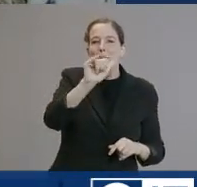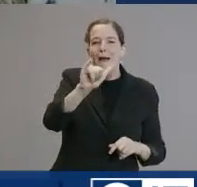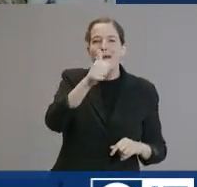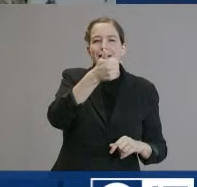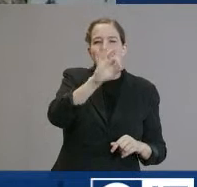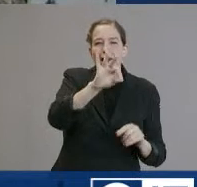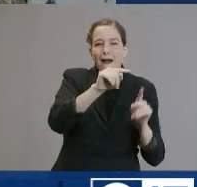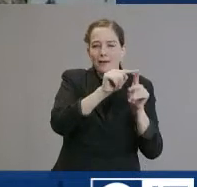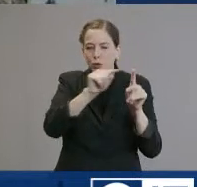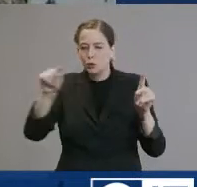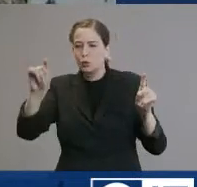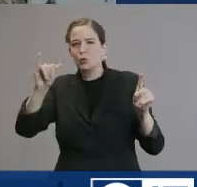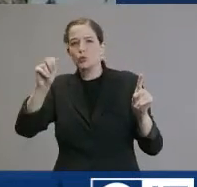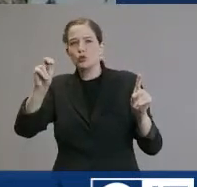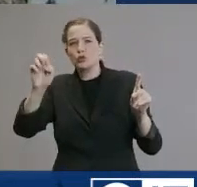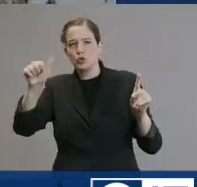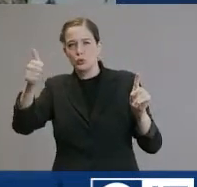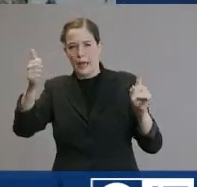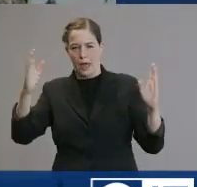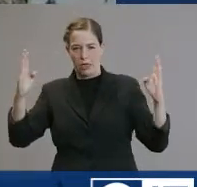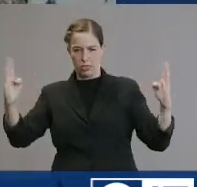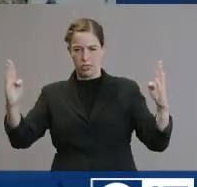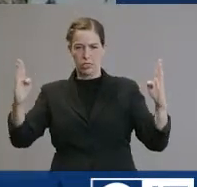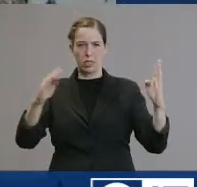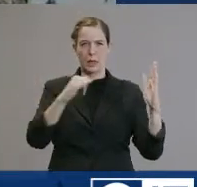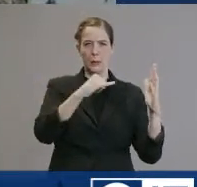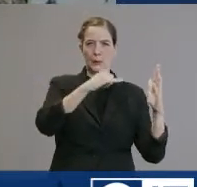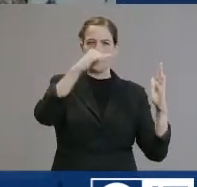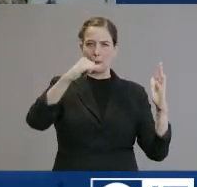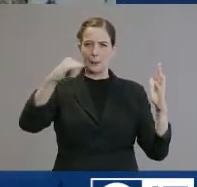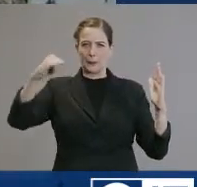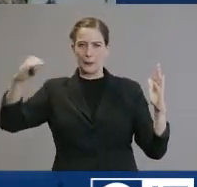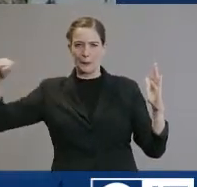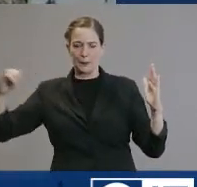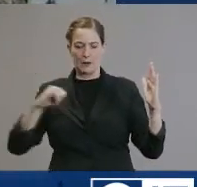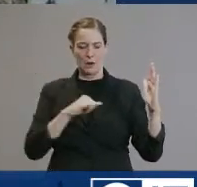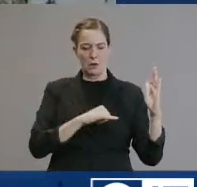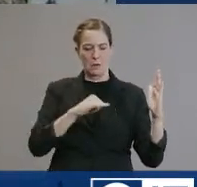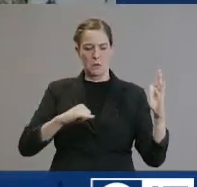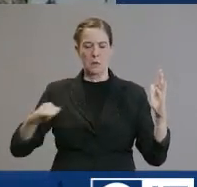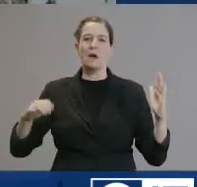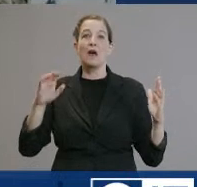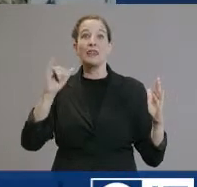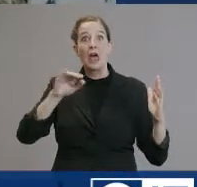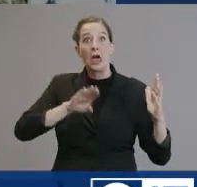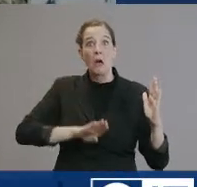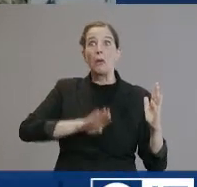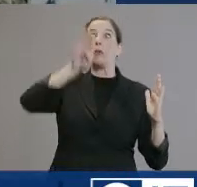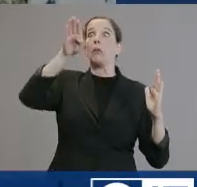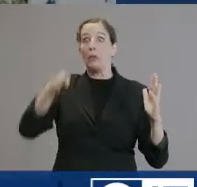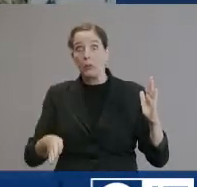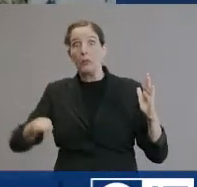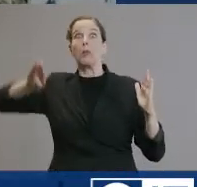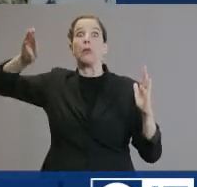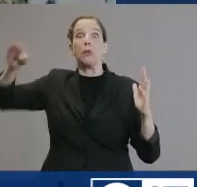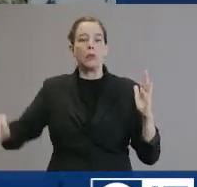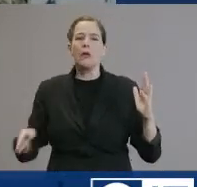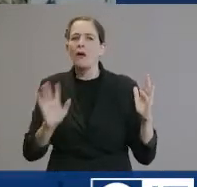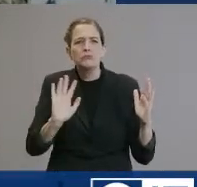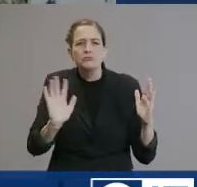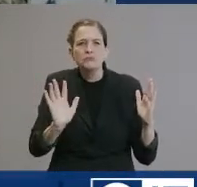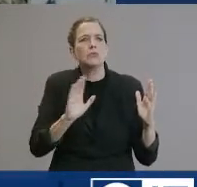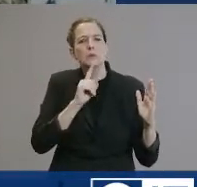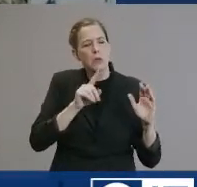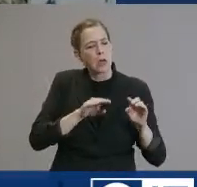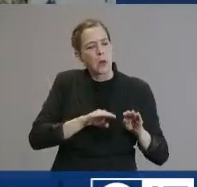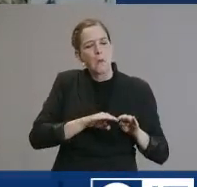I think it's fair to say that these are fairly flat lines. We have capacity in our